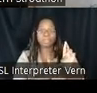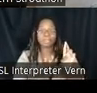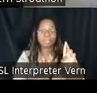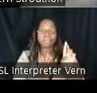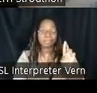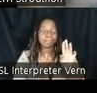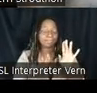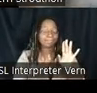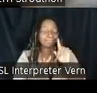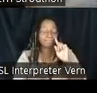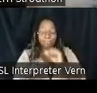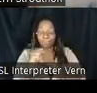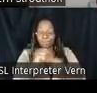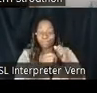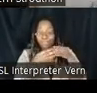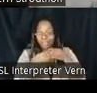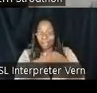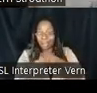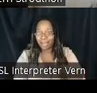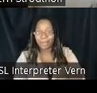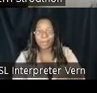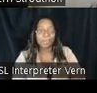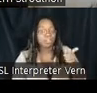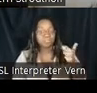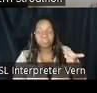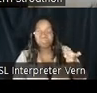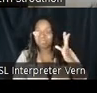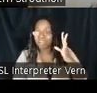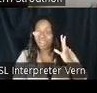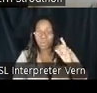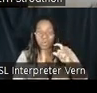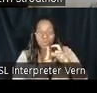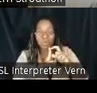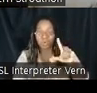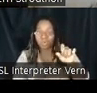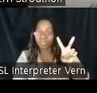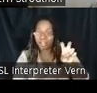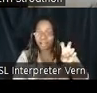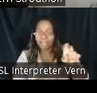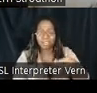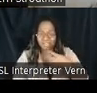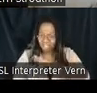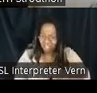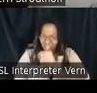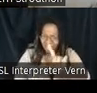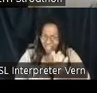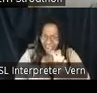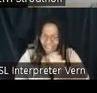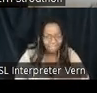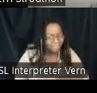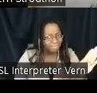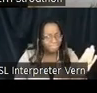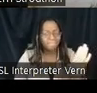strategic guide. And she can't stand this word love used in a social service agency. Love, don't talk about love. You should talk